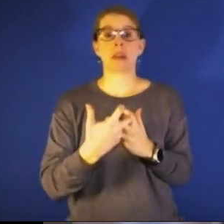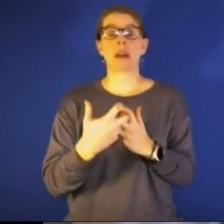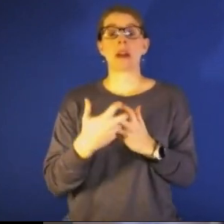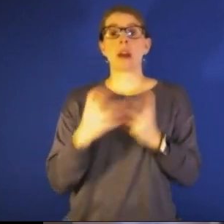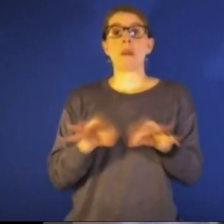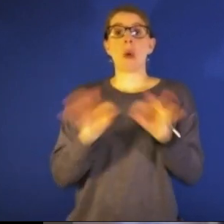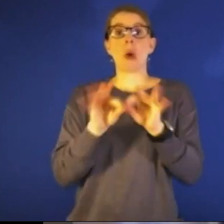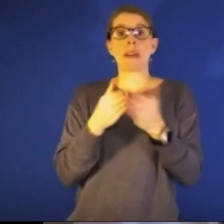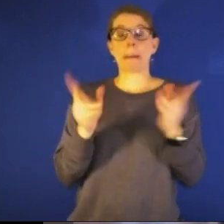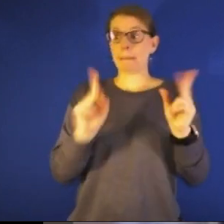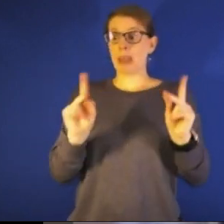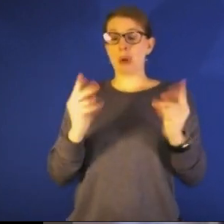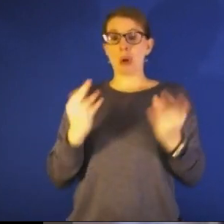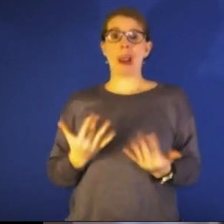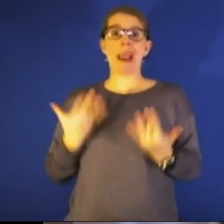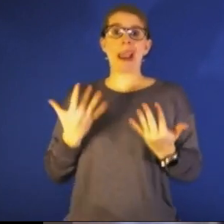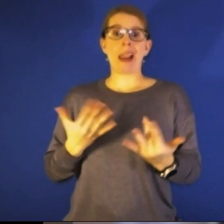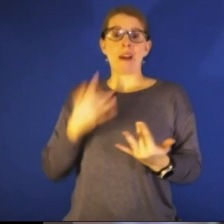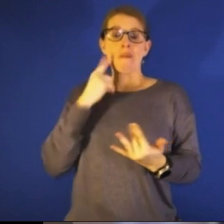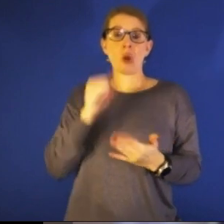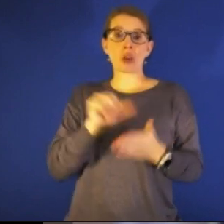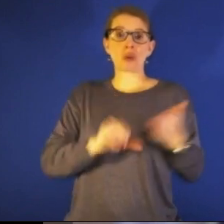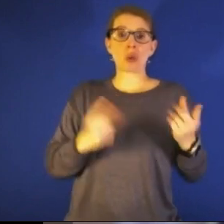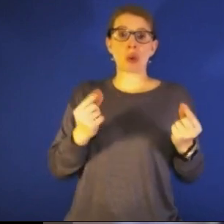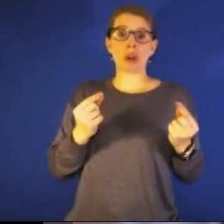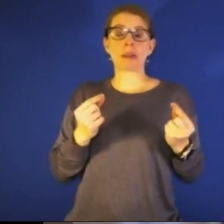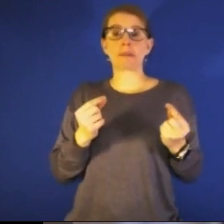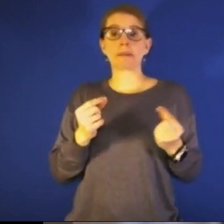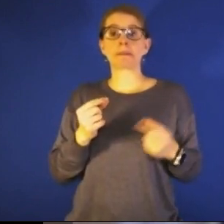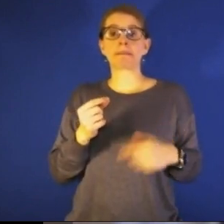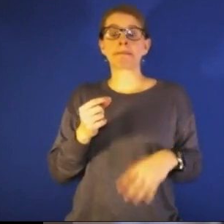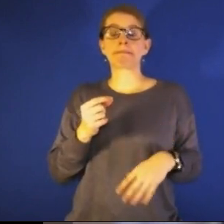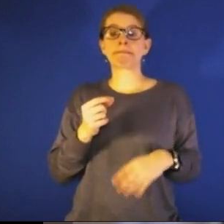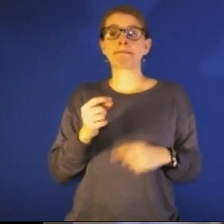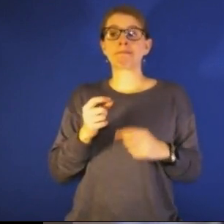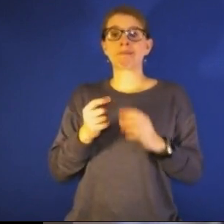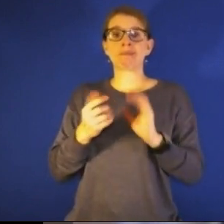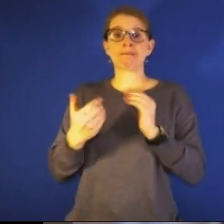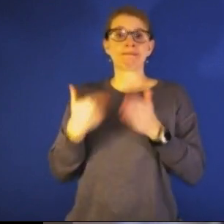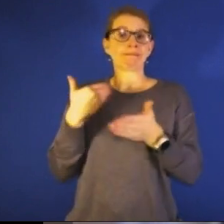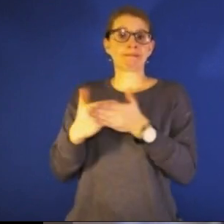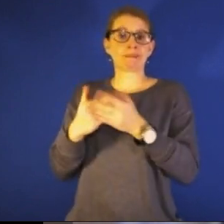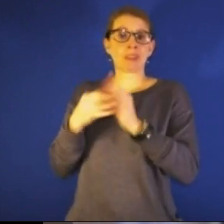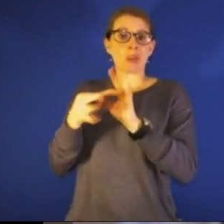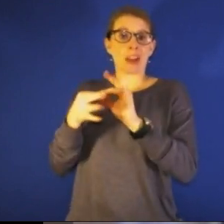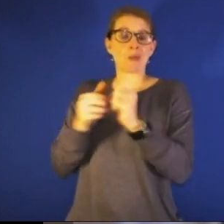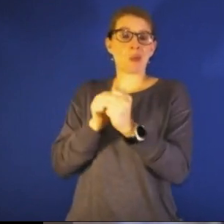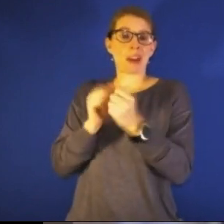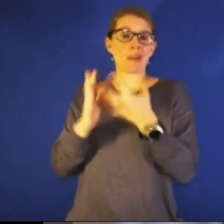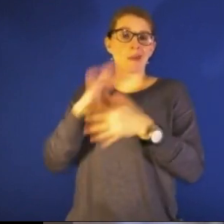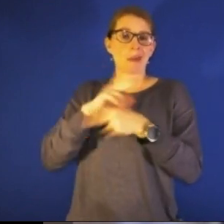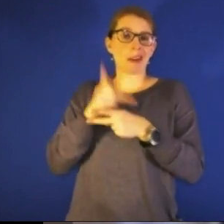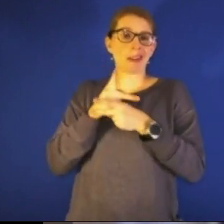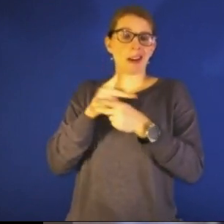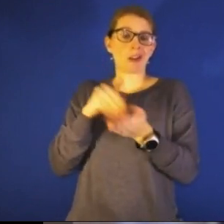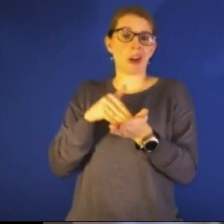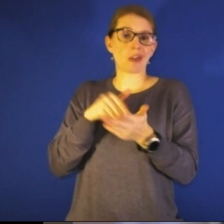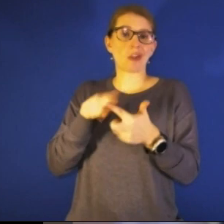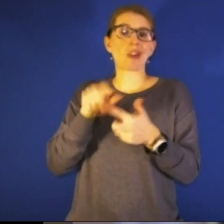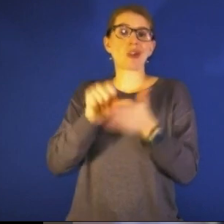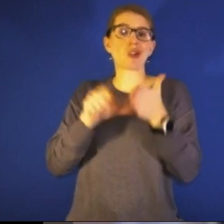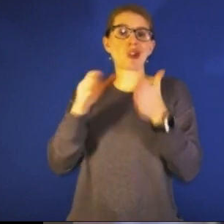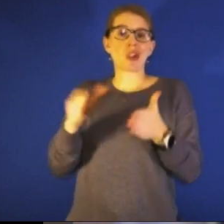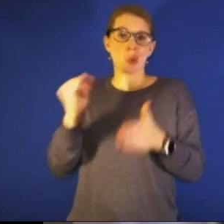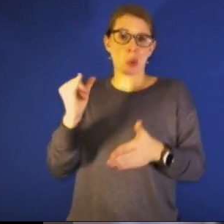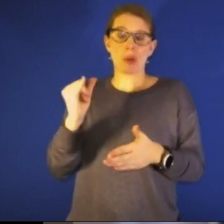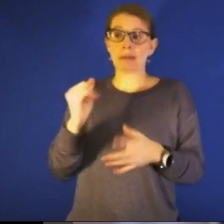who are waiting for their surgery can do is continue to have that close relationship with their primary care physician and their surgeon to